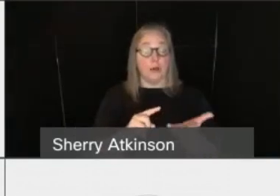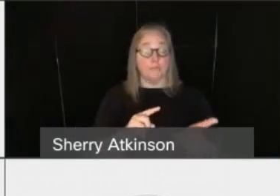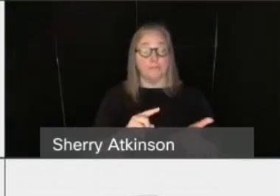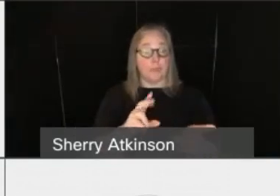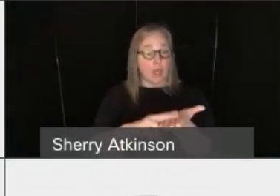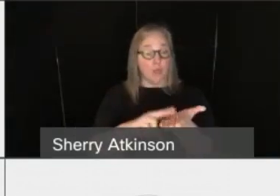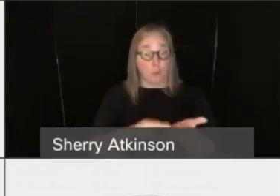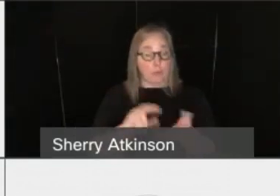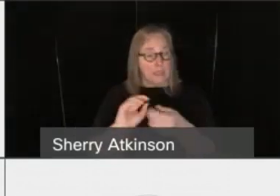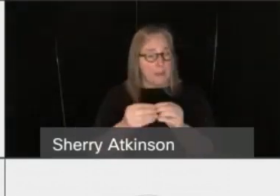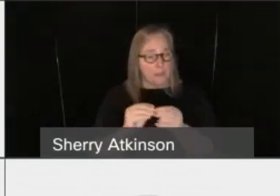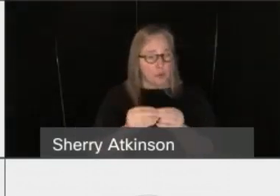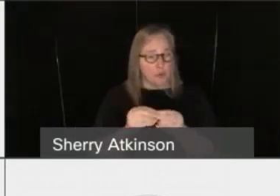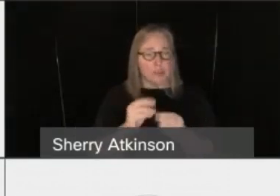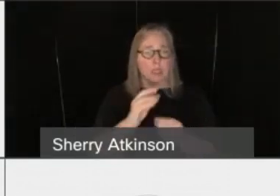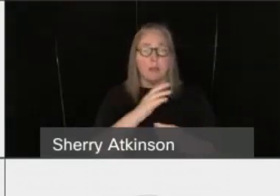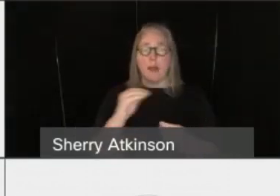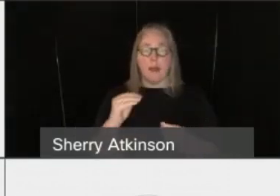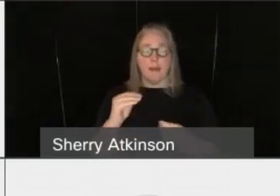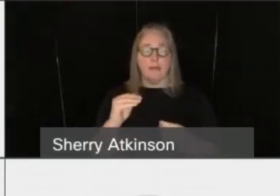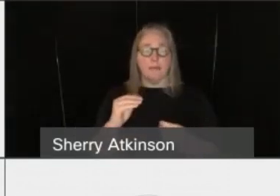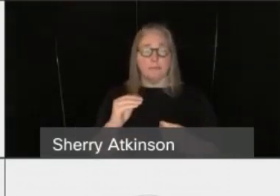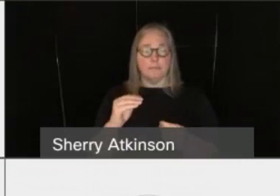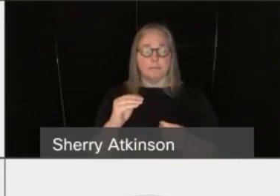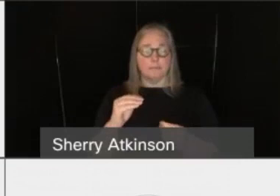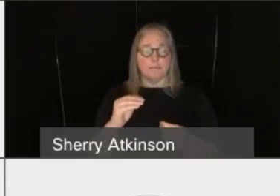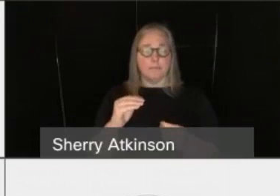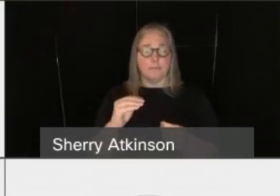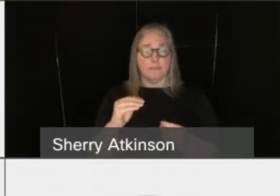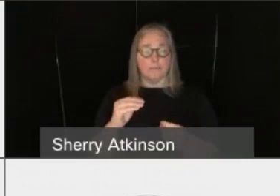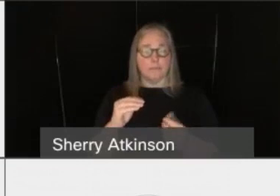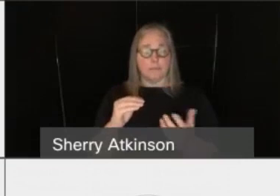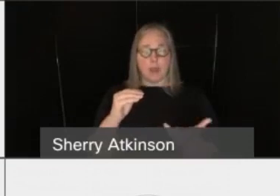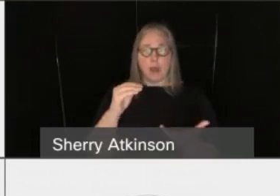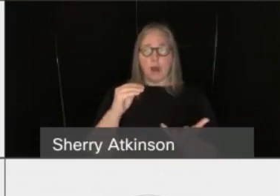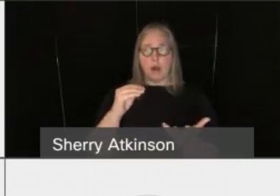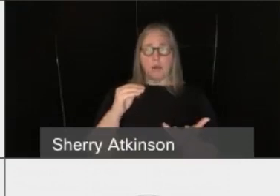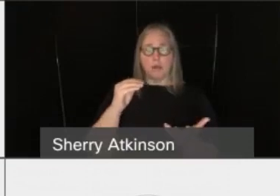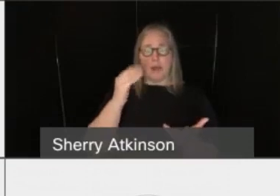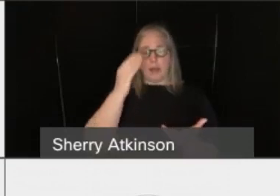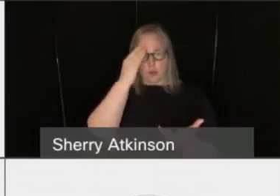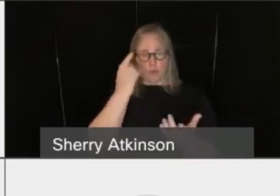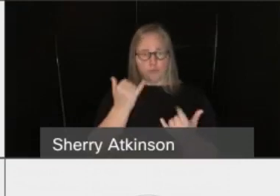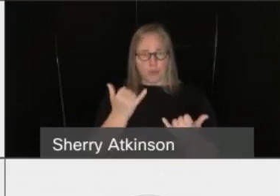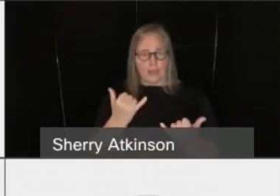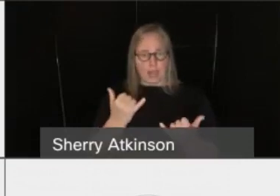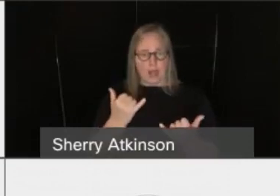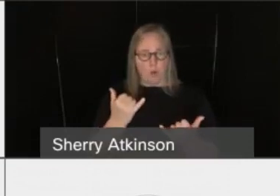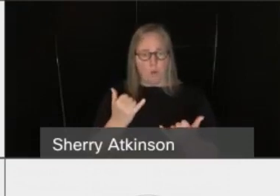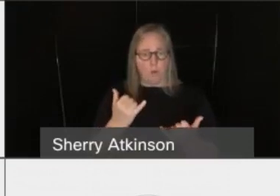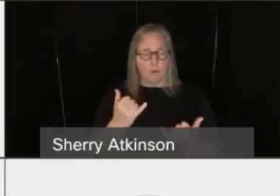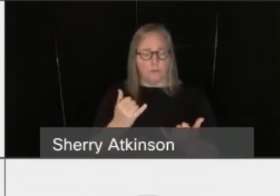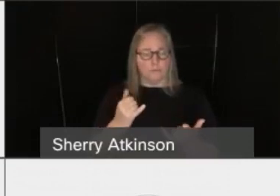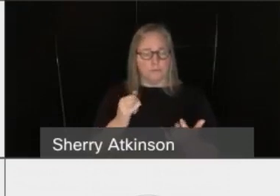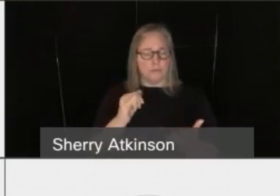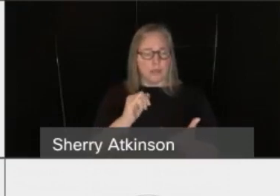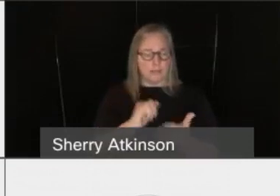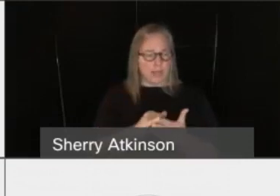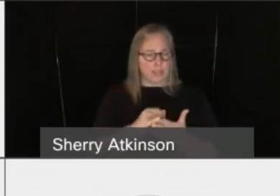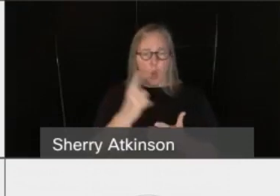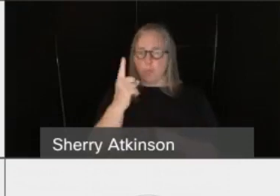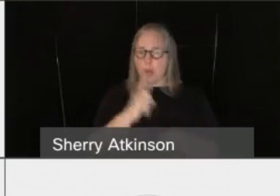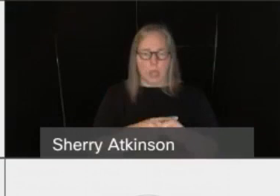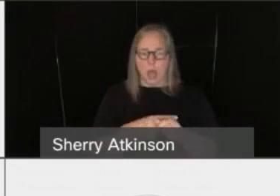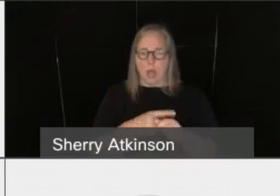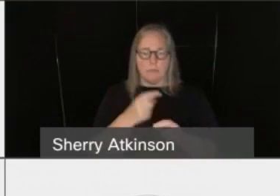enrollment numbers and, excuse me, I know right now you're projecting that this is kind of a one-time hit